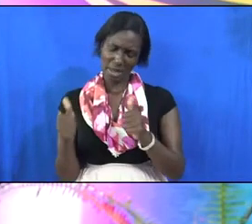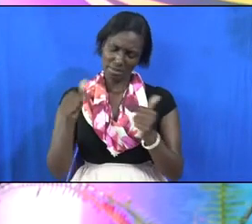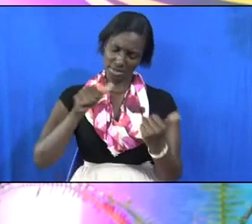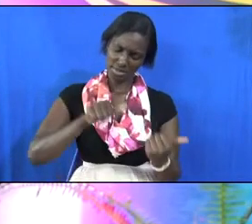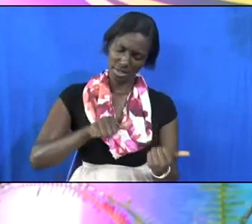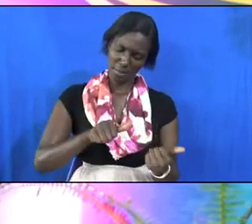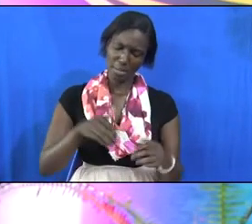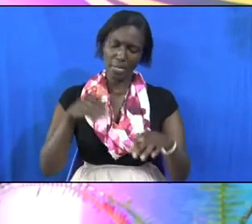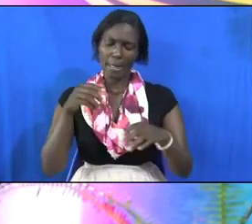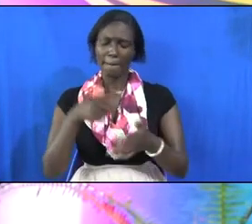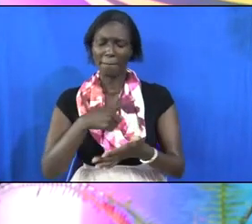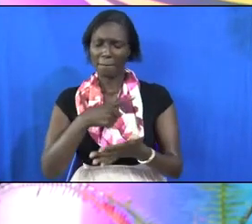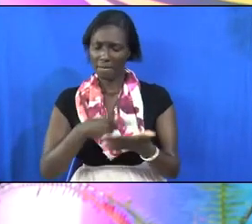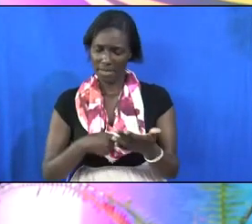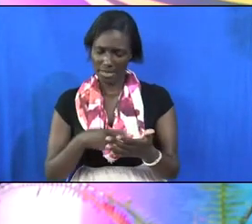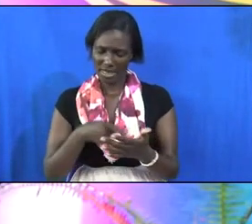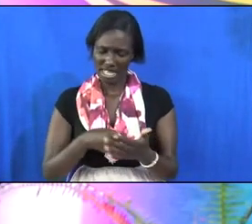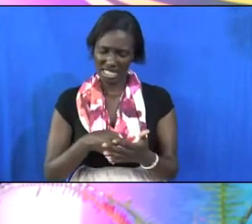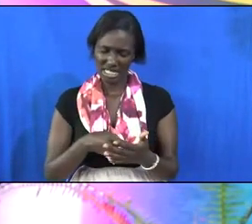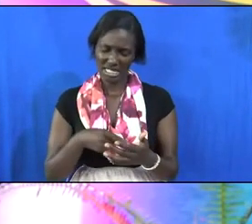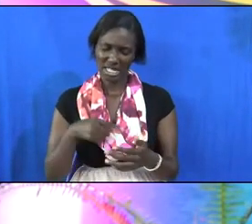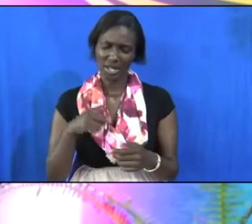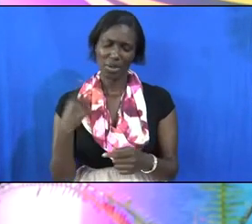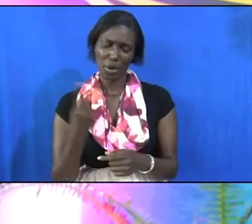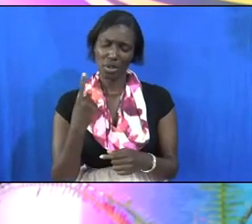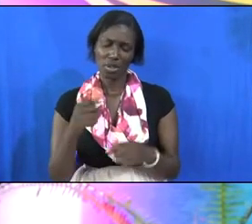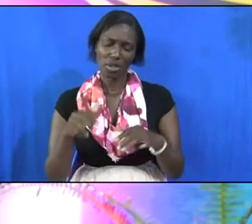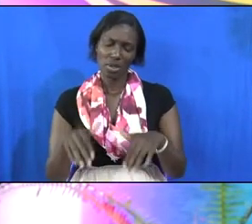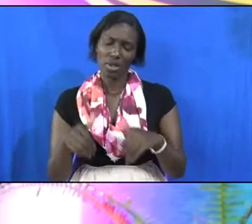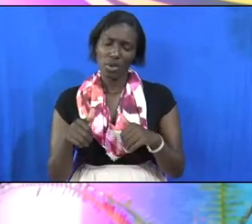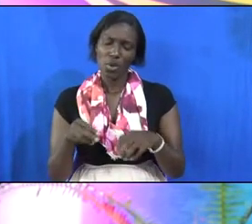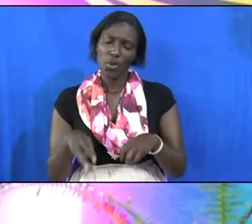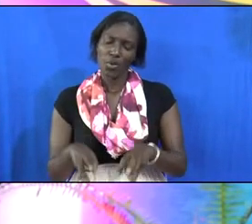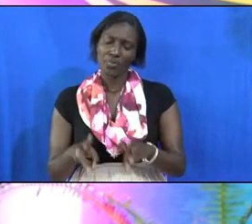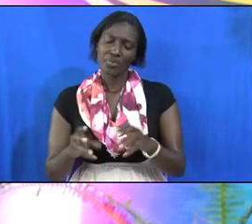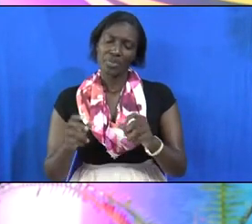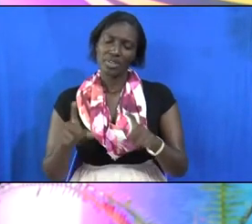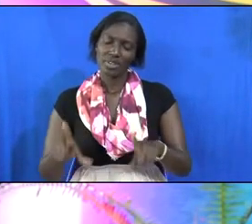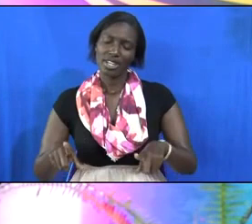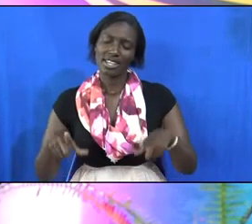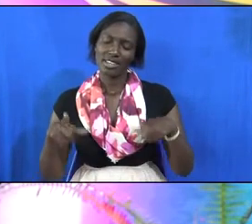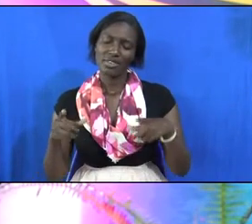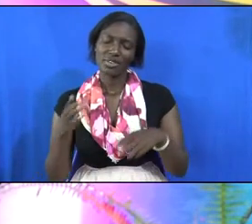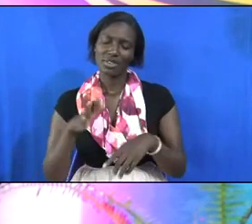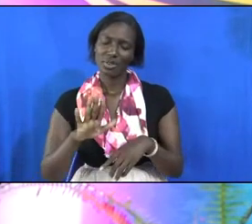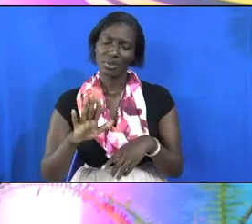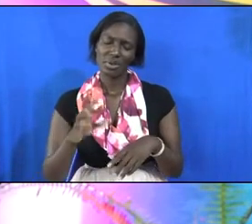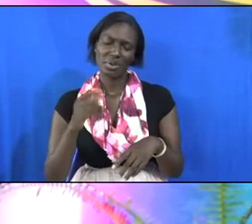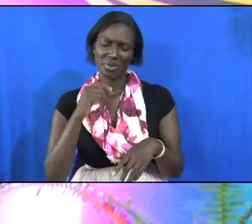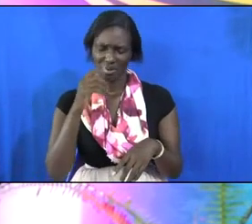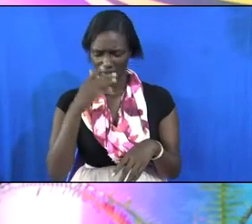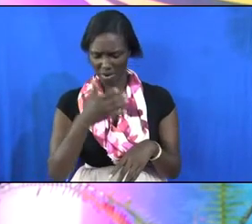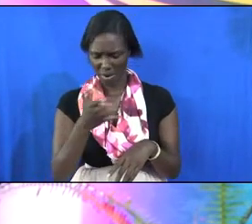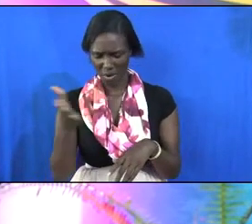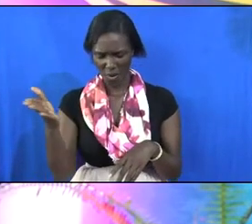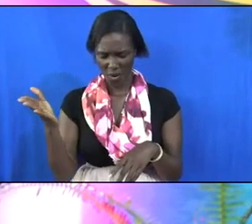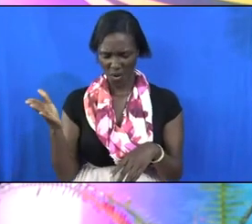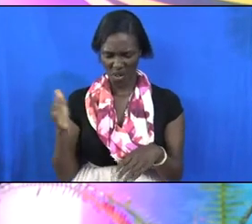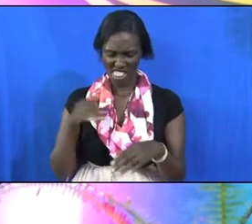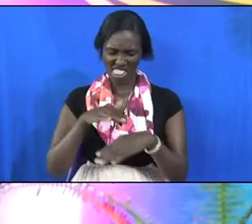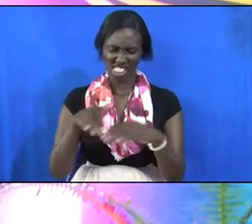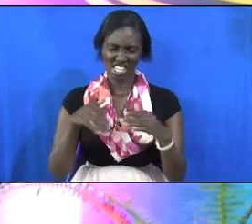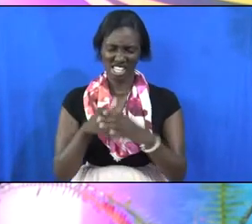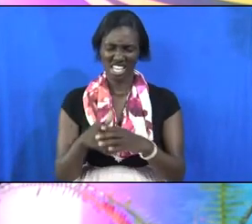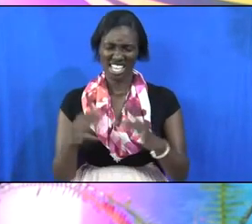baptized. This is the only way we'll be able to live with you. Remember all the boys and girls in the congregation and those watching,